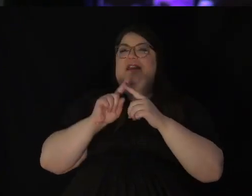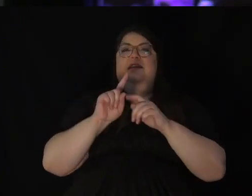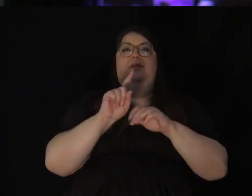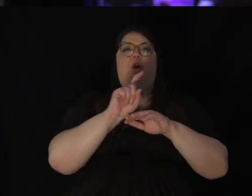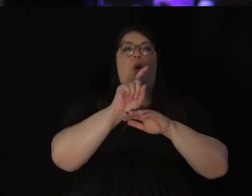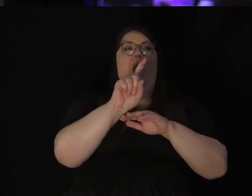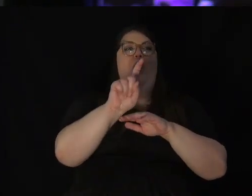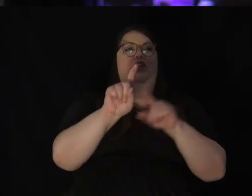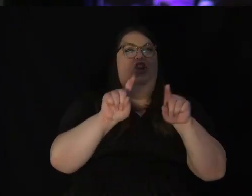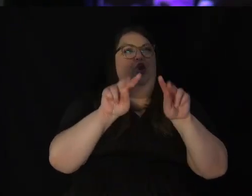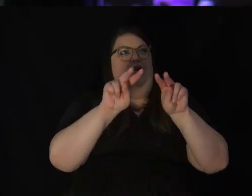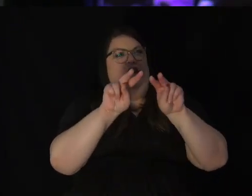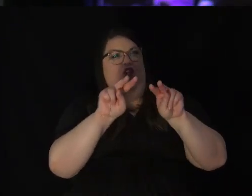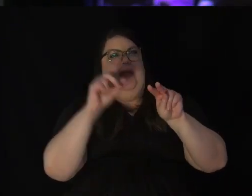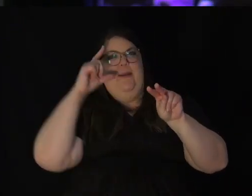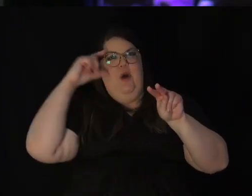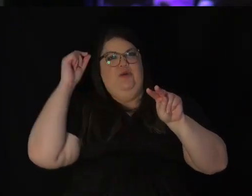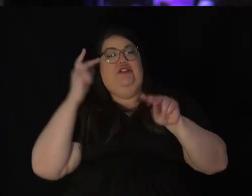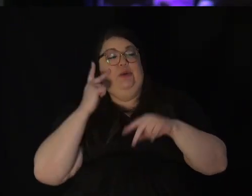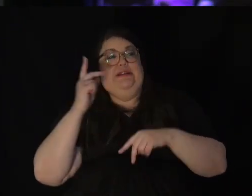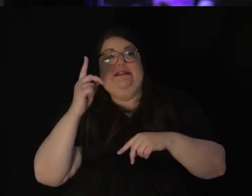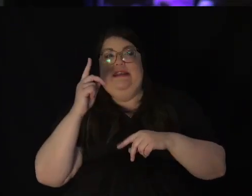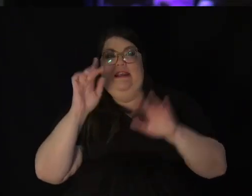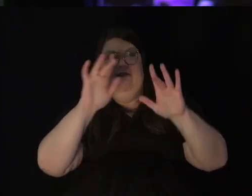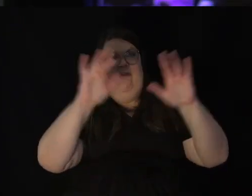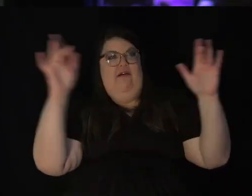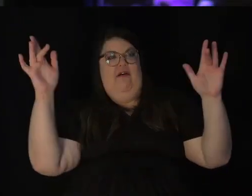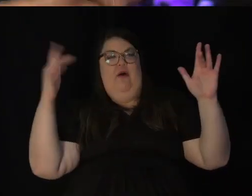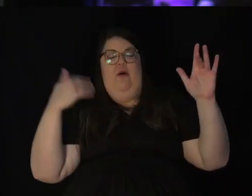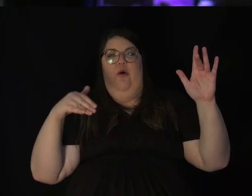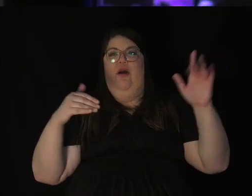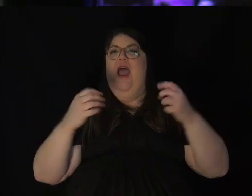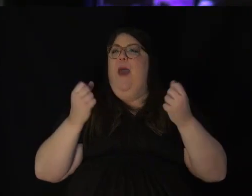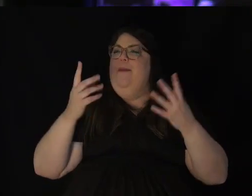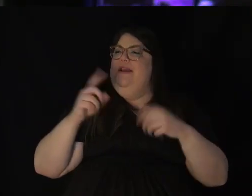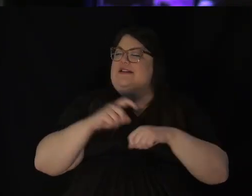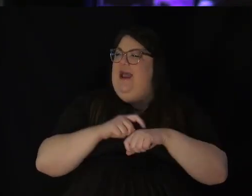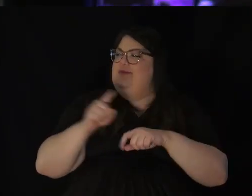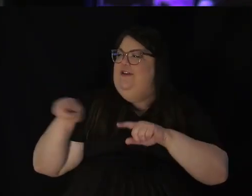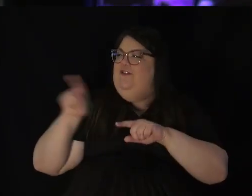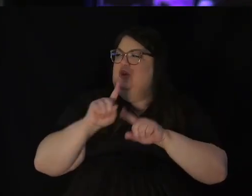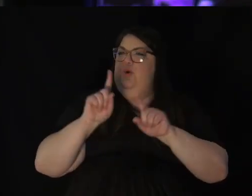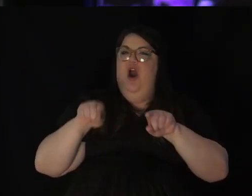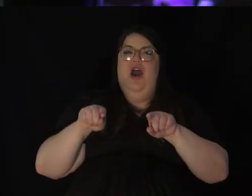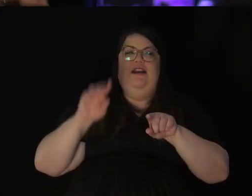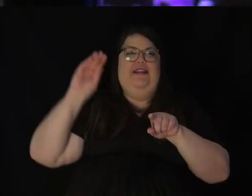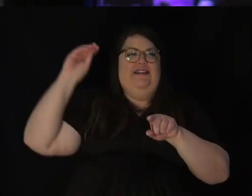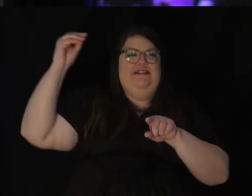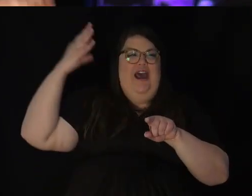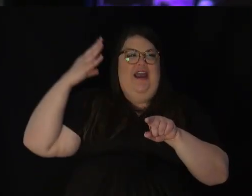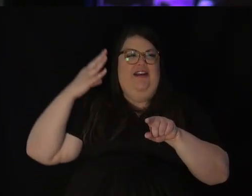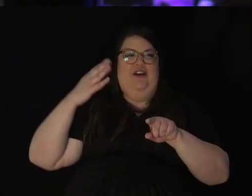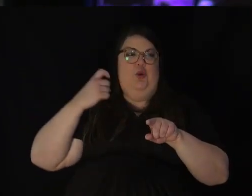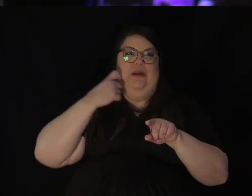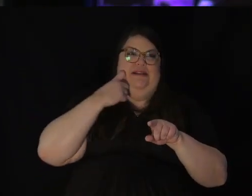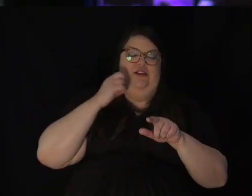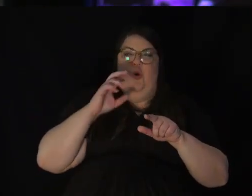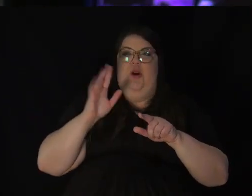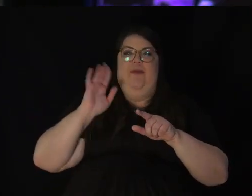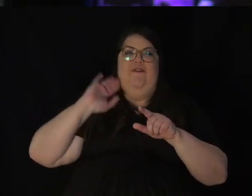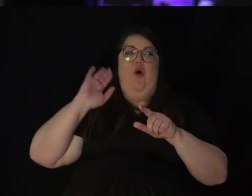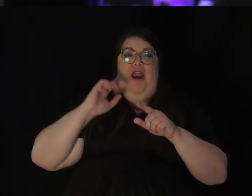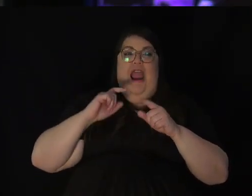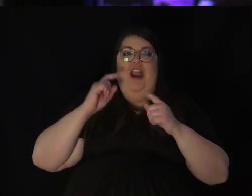see it. How many times have you all been out in the sun before, whether it's recent or in your younger years, and your face has been